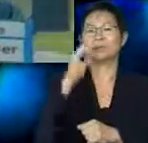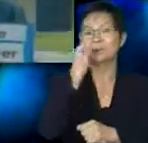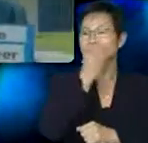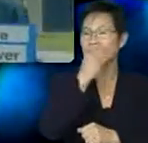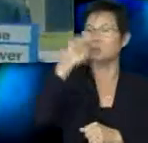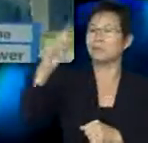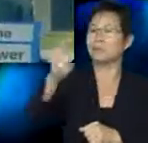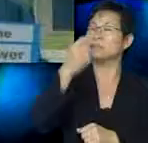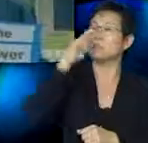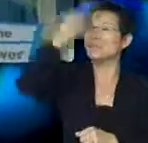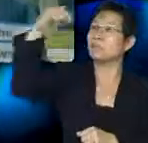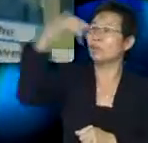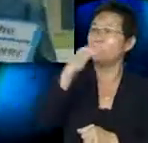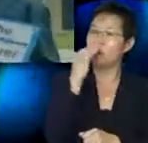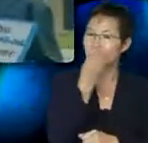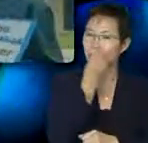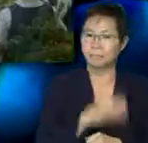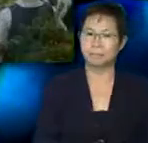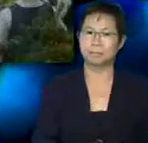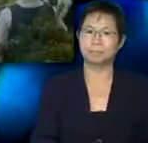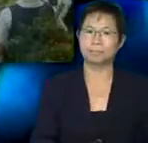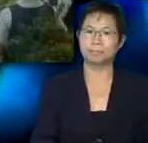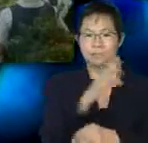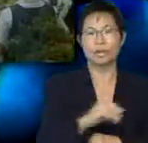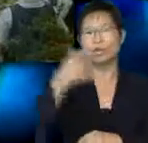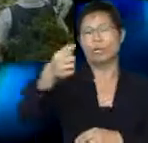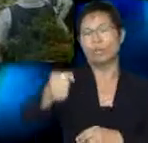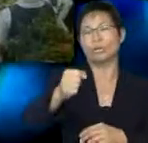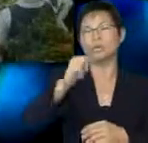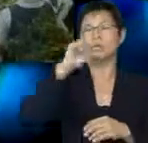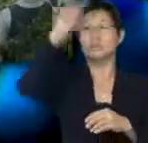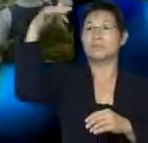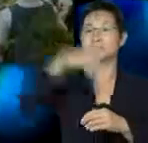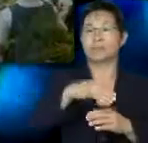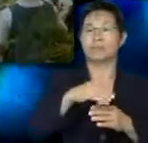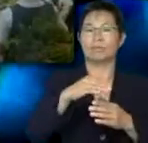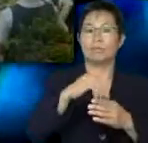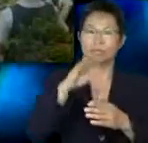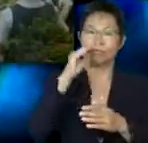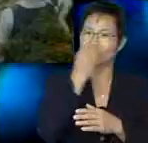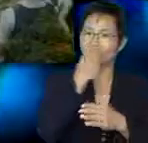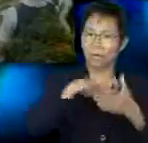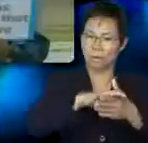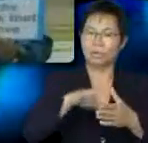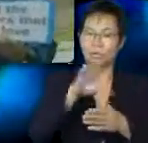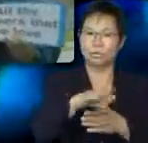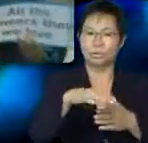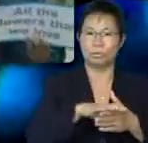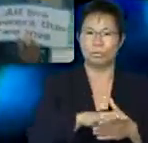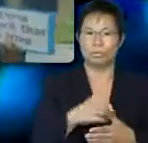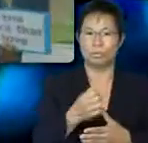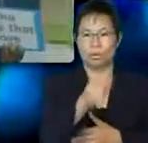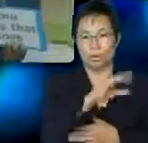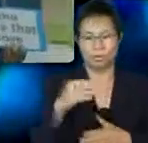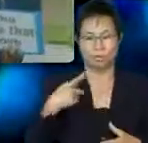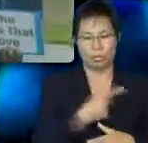Sunflower. The sunflower. Sunflower. And who holds the sunflower card? You hold. You hold. All right.